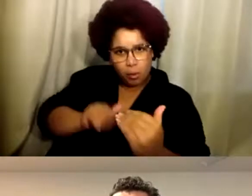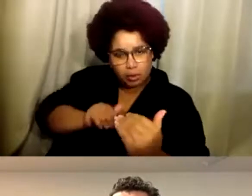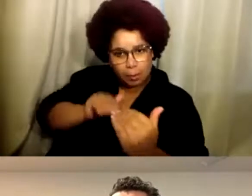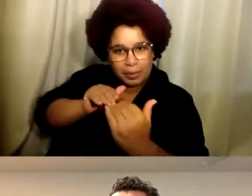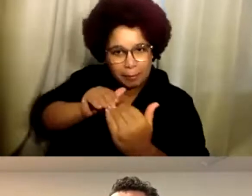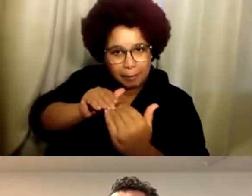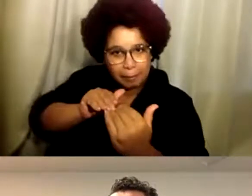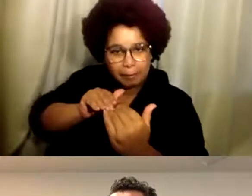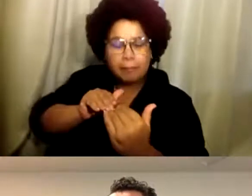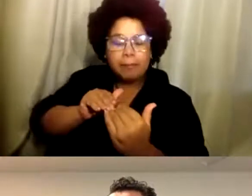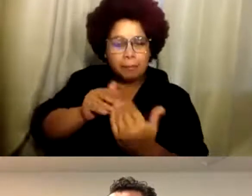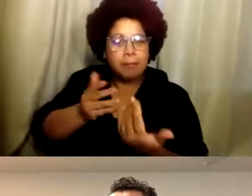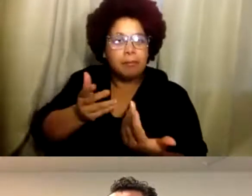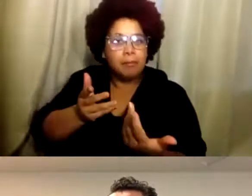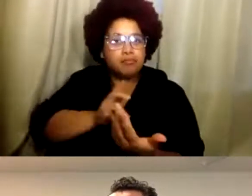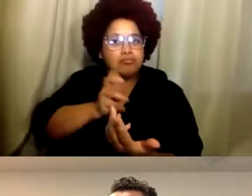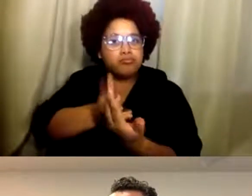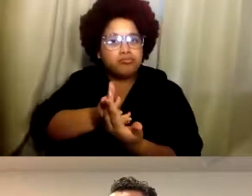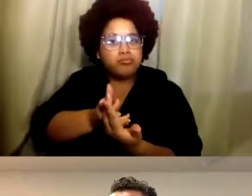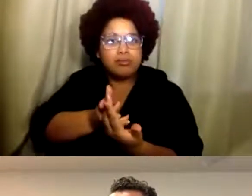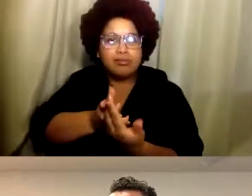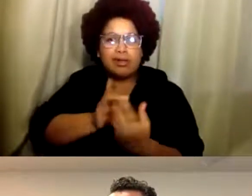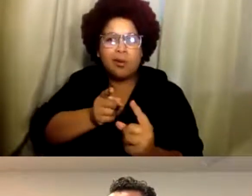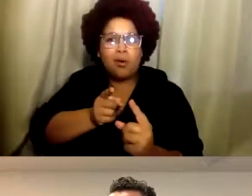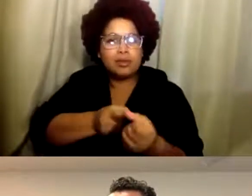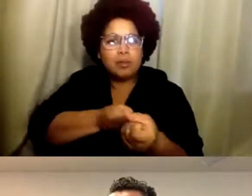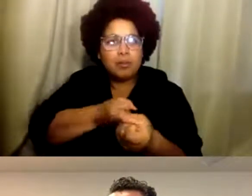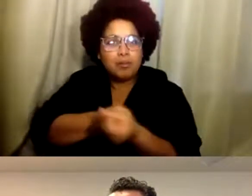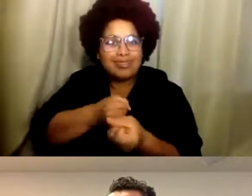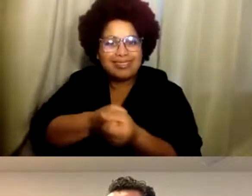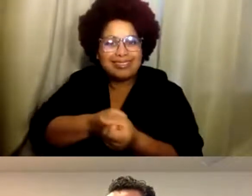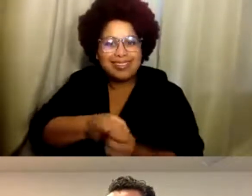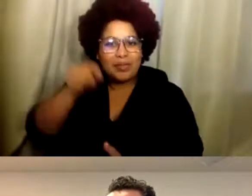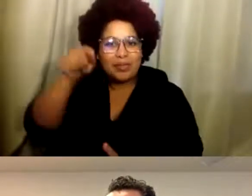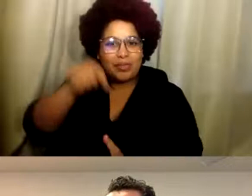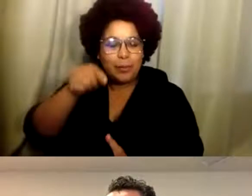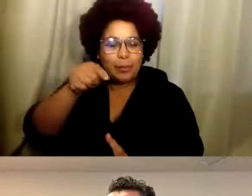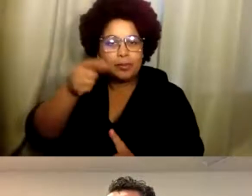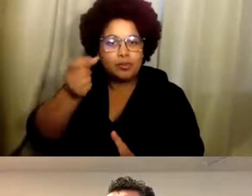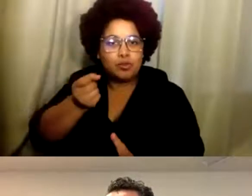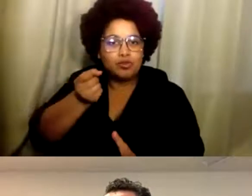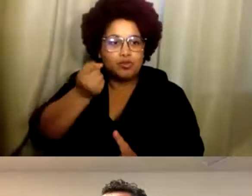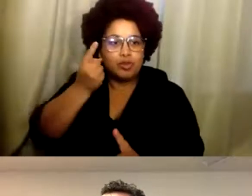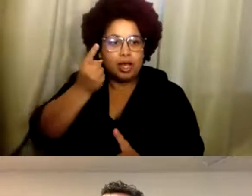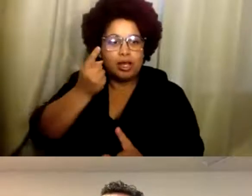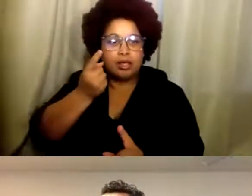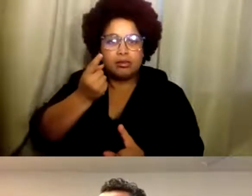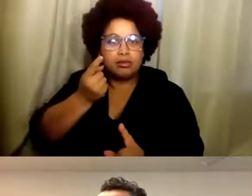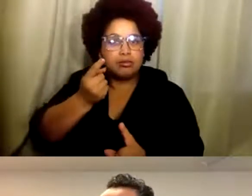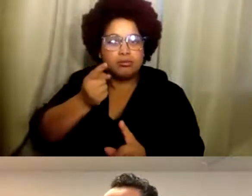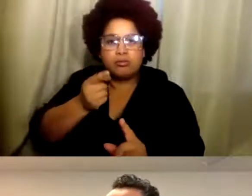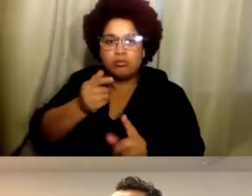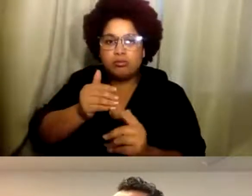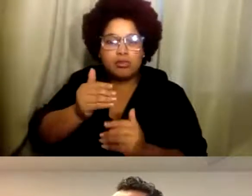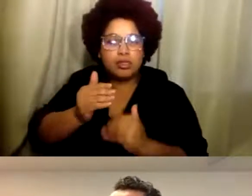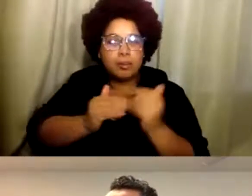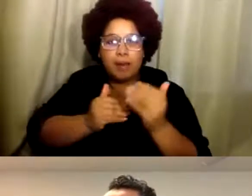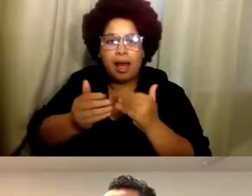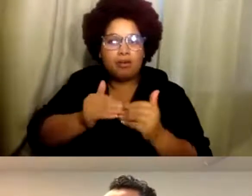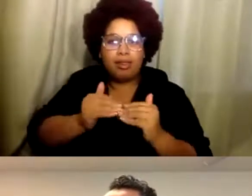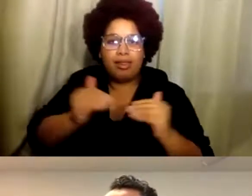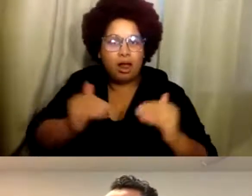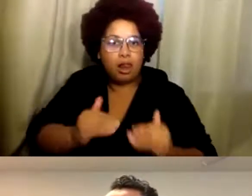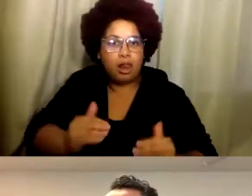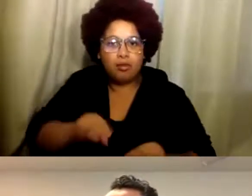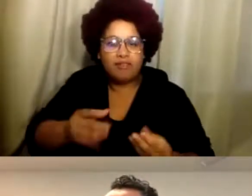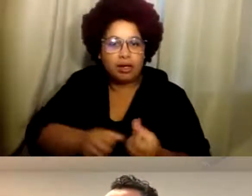make sure that we support them to understand at whichever level we need to provide that support of